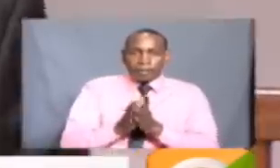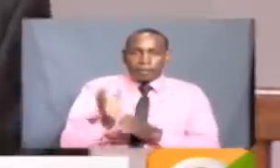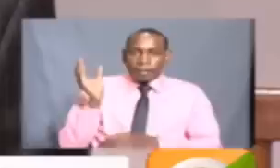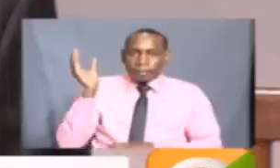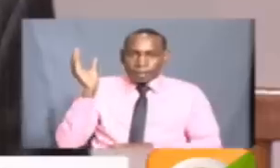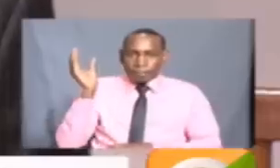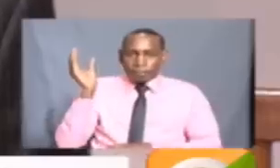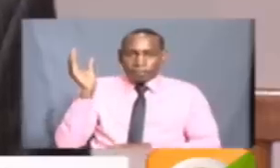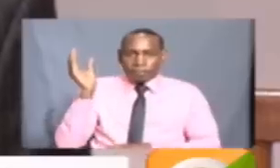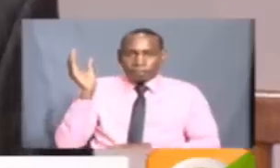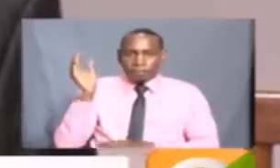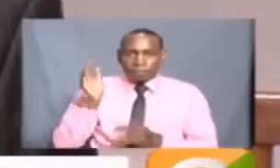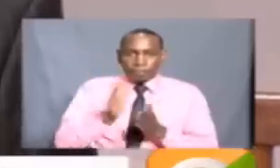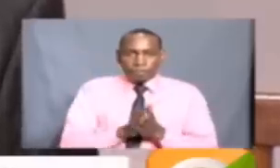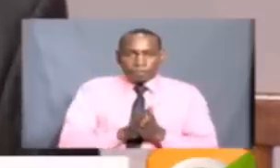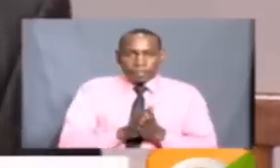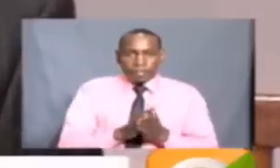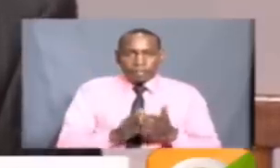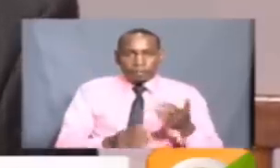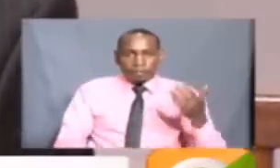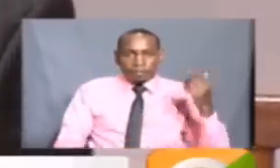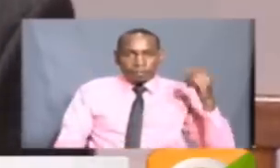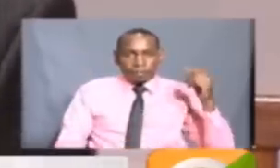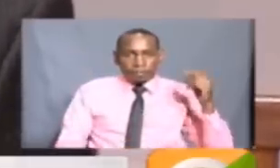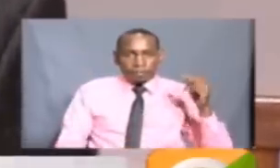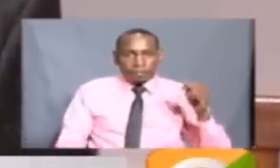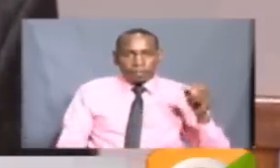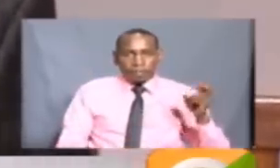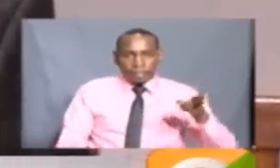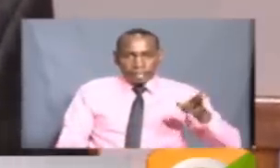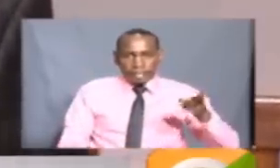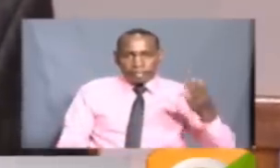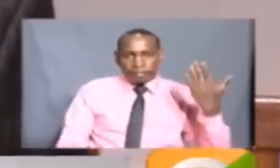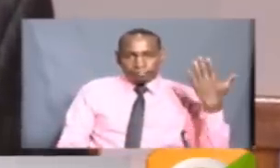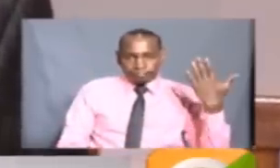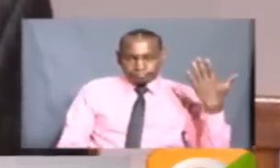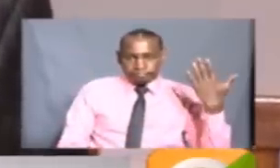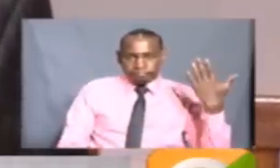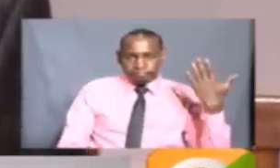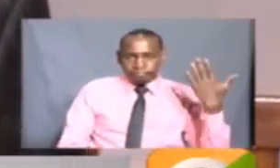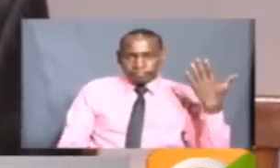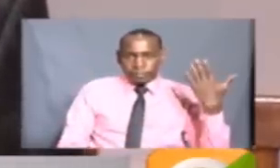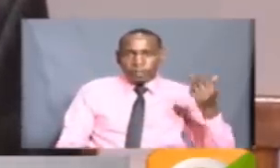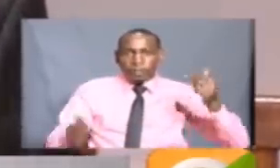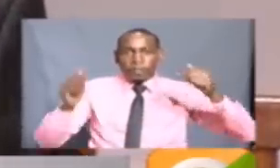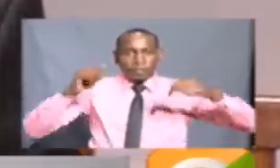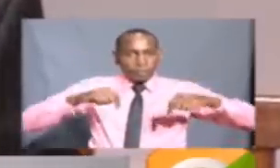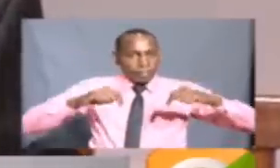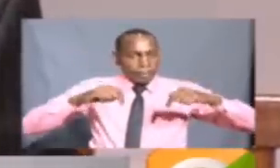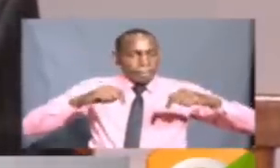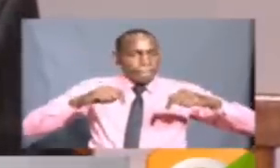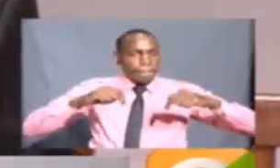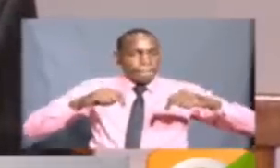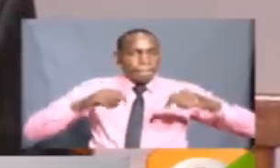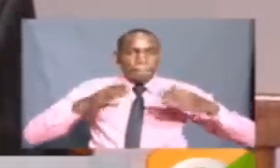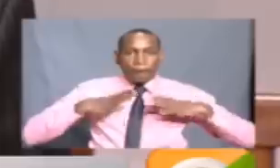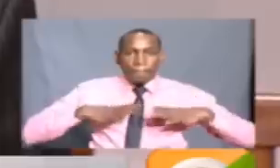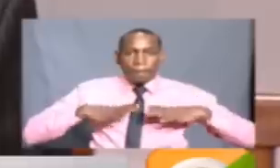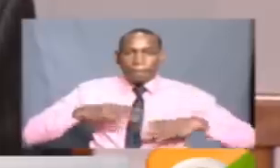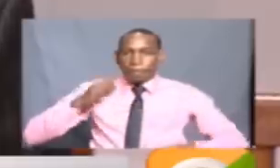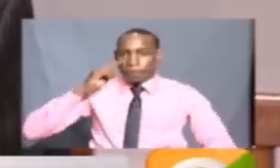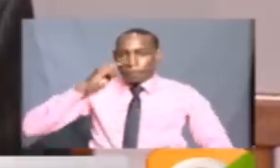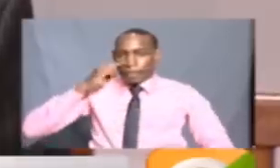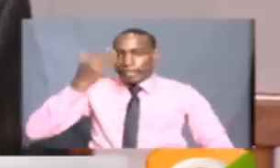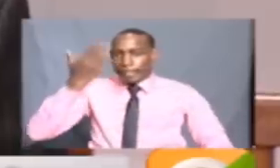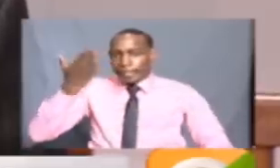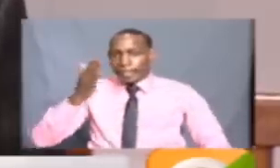and holding the Russian gun in the other hand. Yes. Today, the people of Sudan